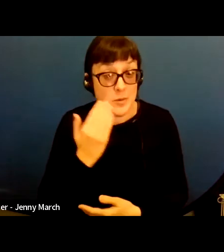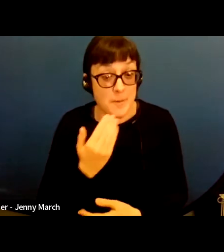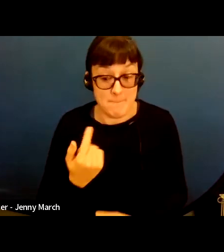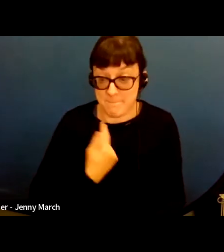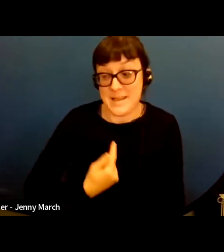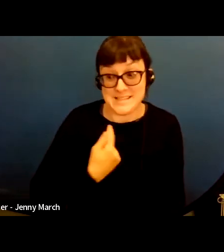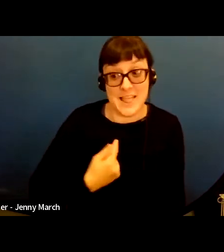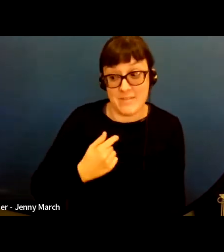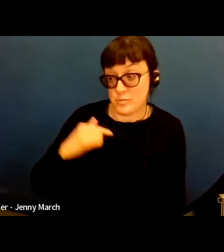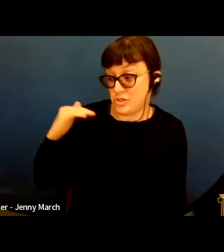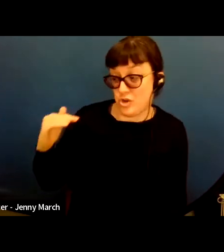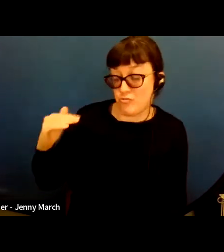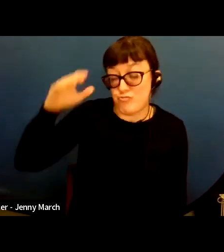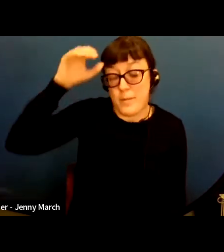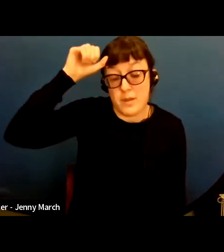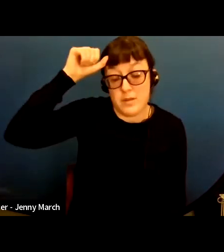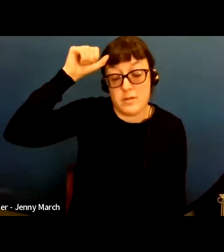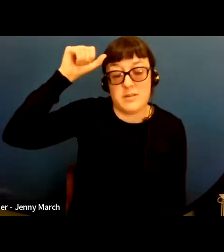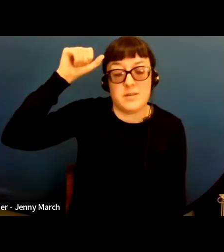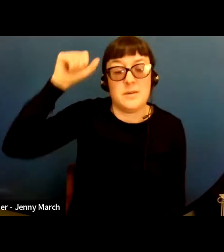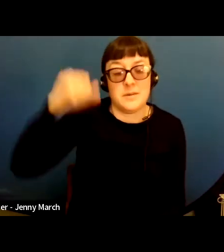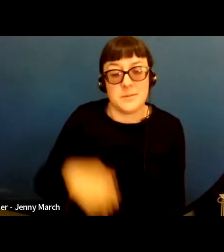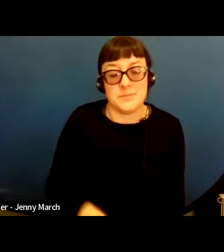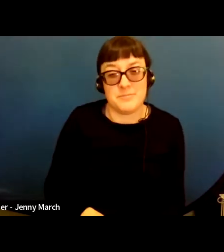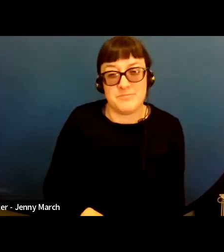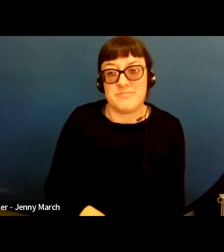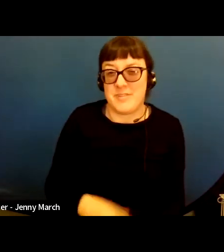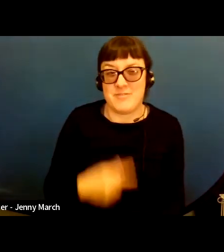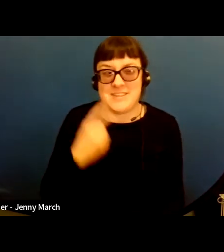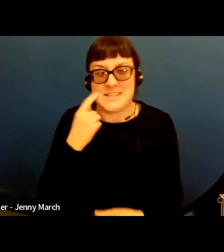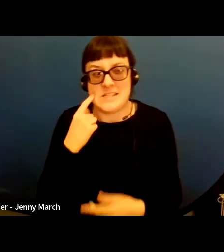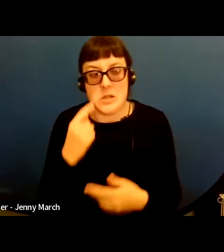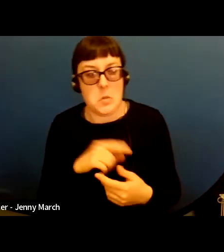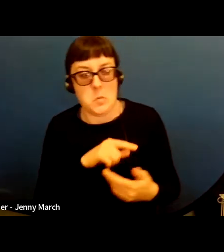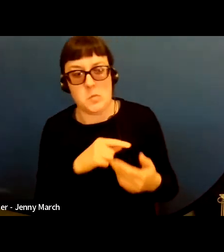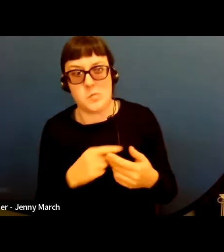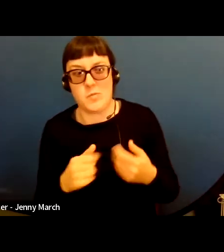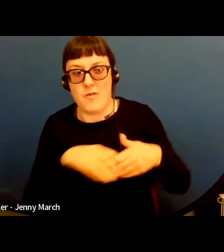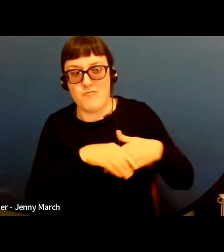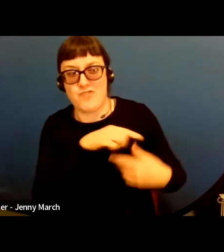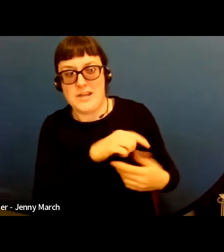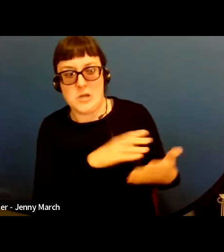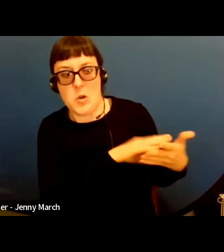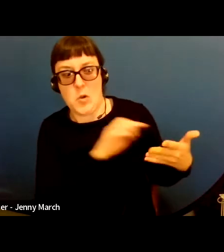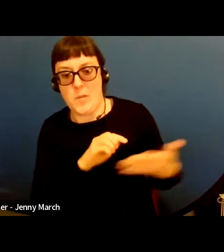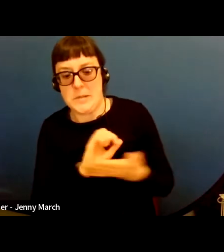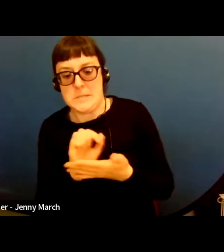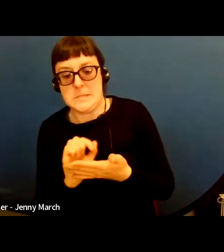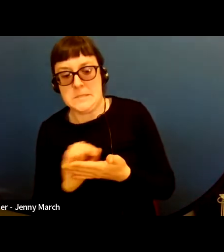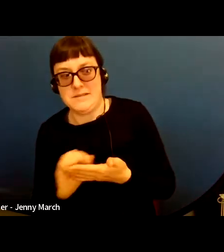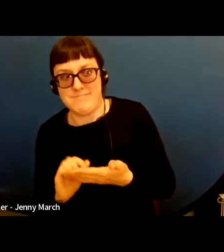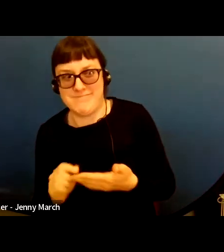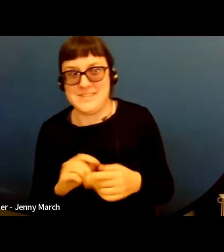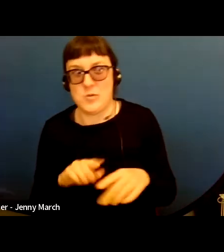child, definitely remember being very good at copying my peers, so that without being noticed, I should